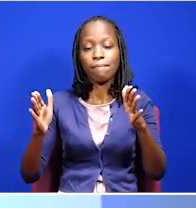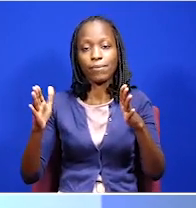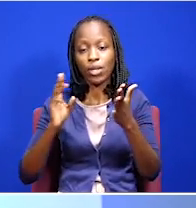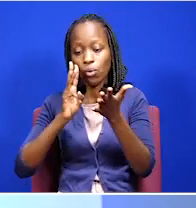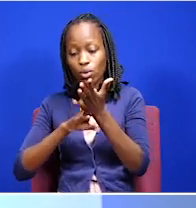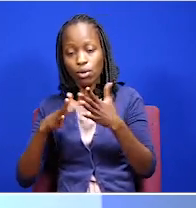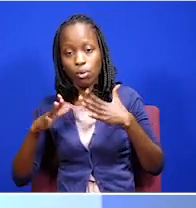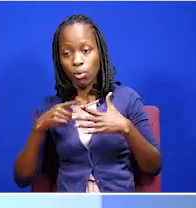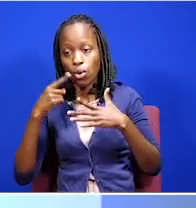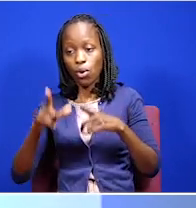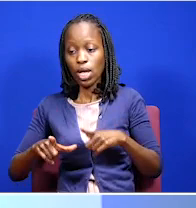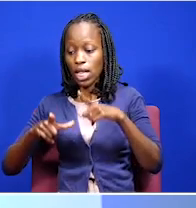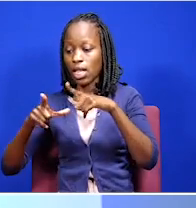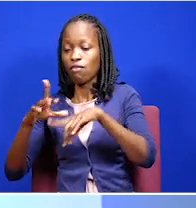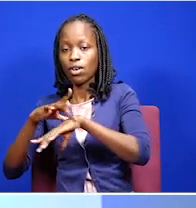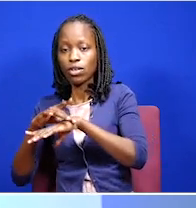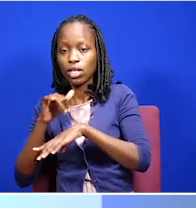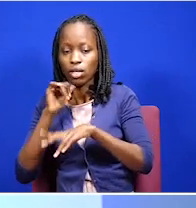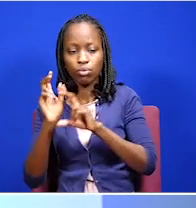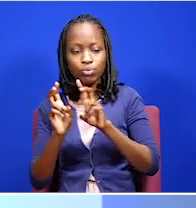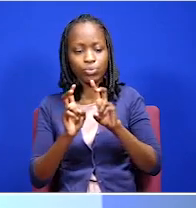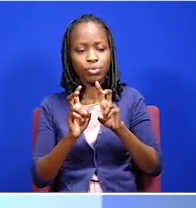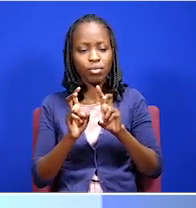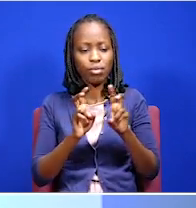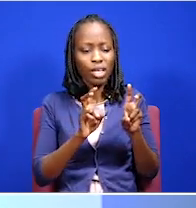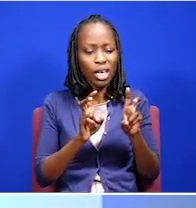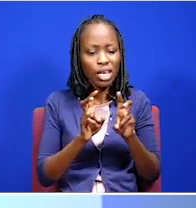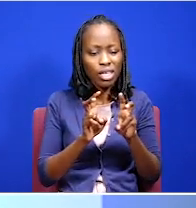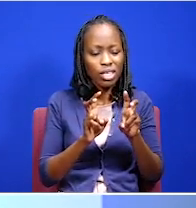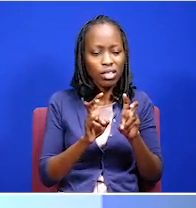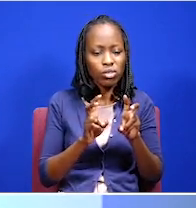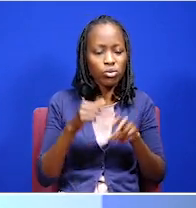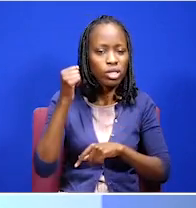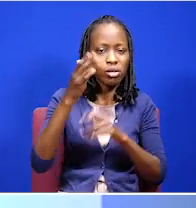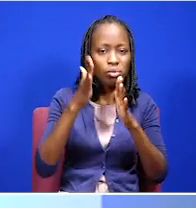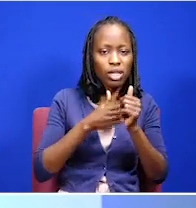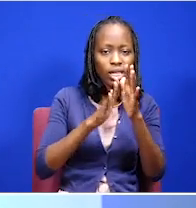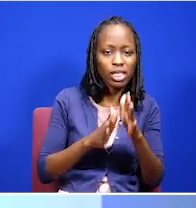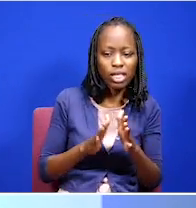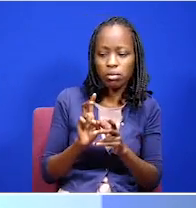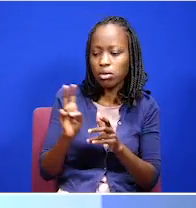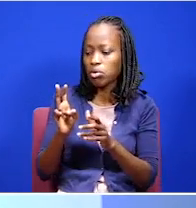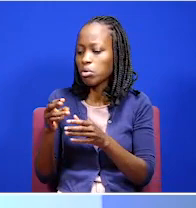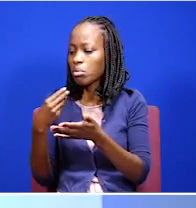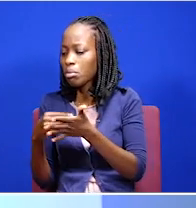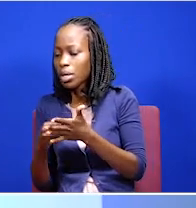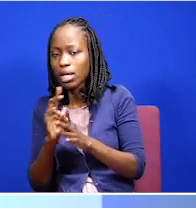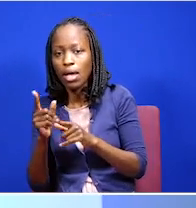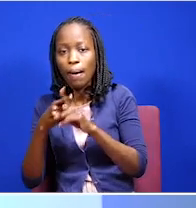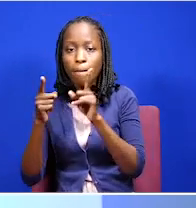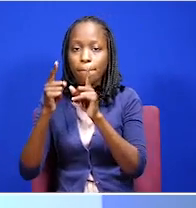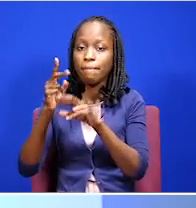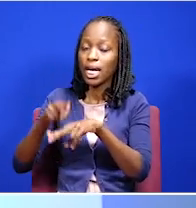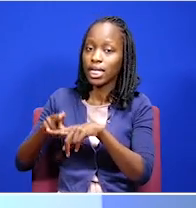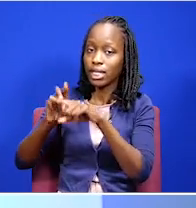earth, not looking to their political leader, not looking to their big salary, but looking to Jesus, the